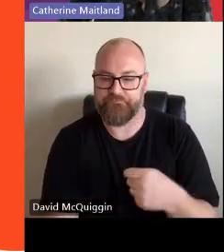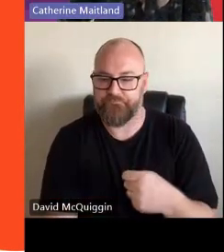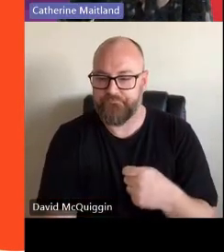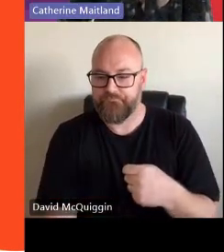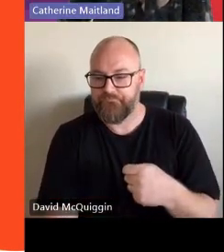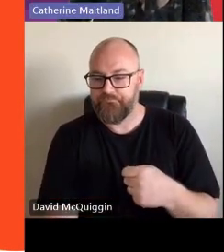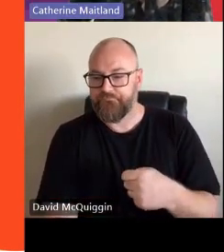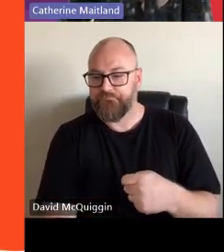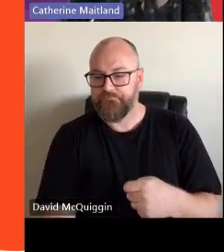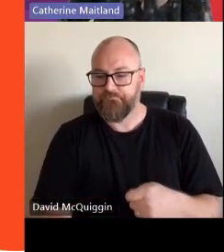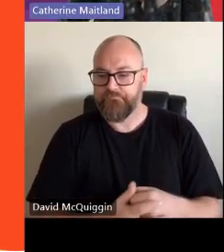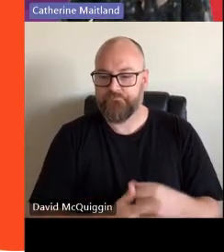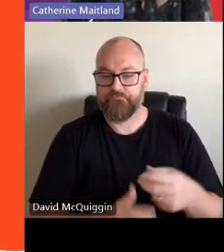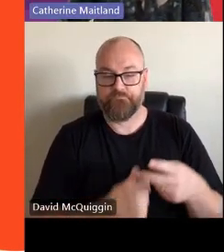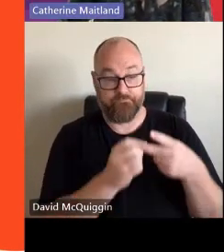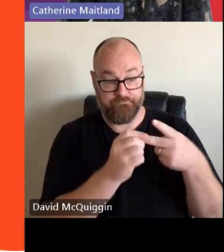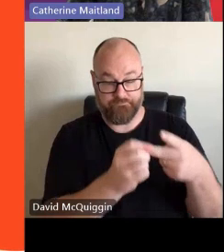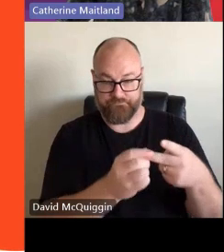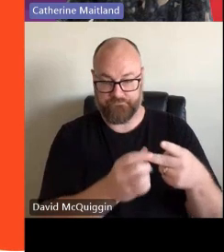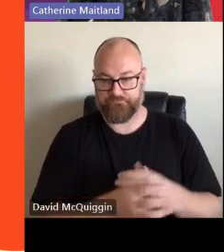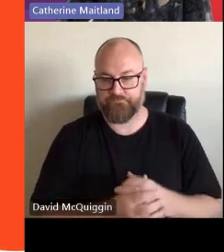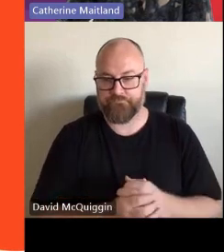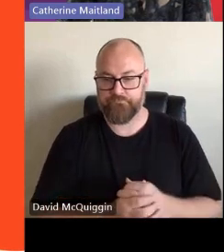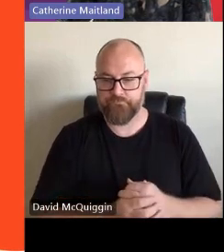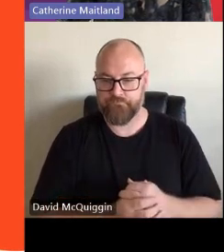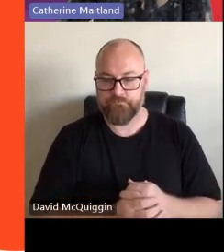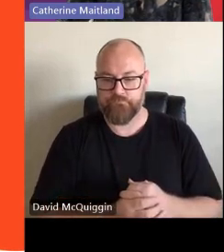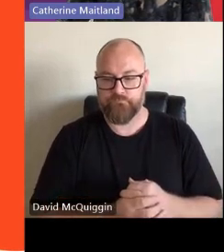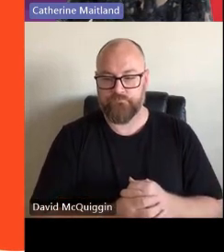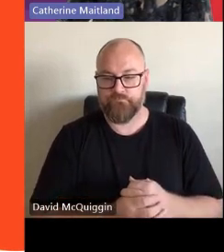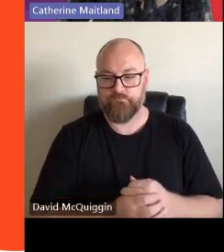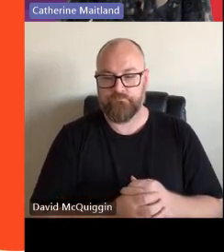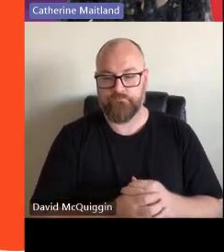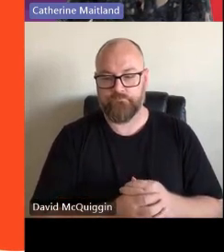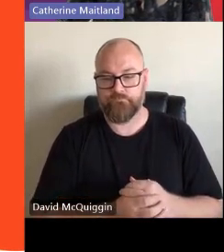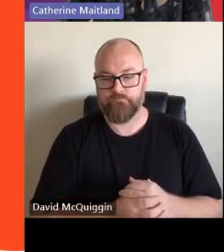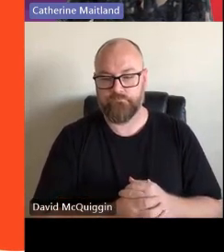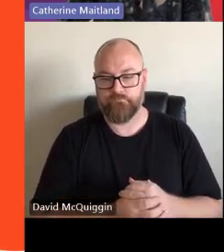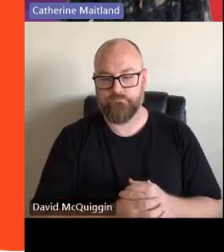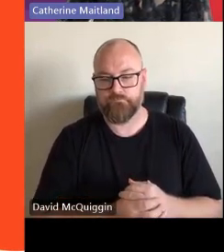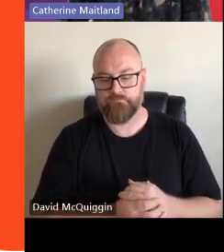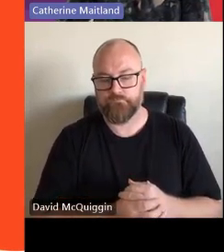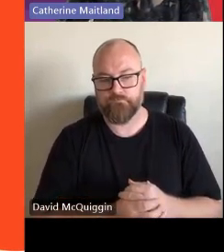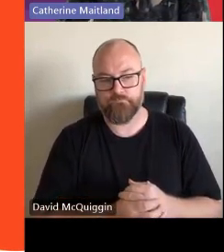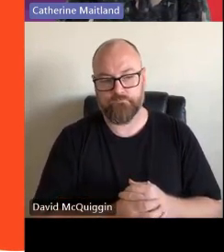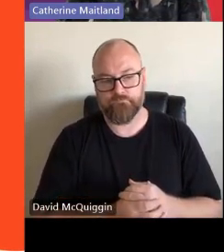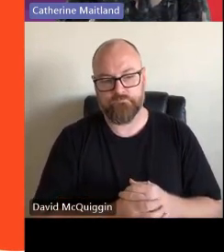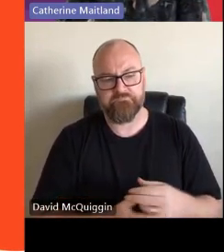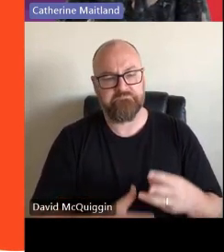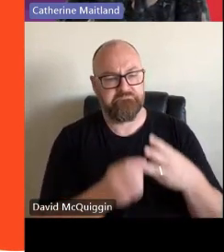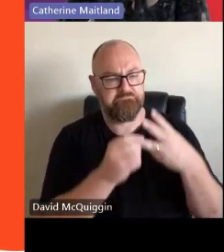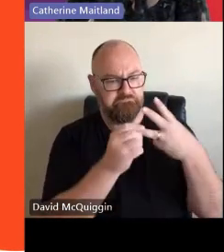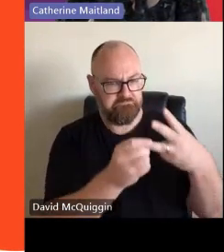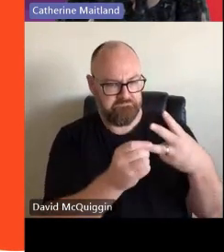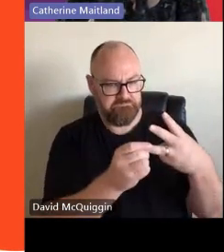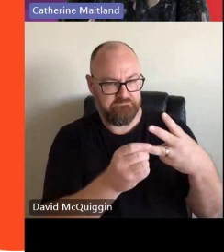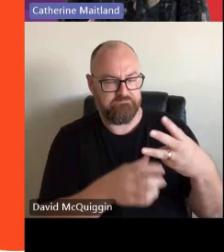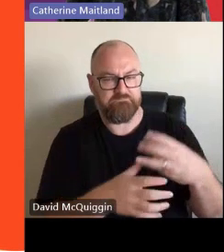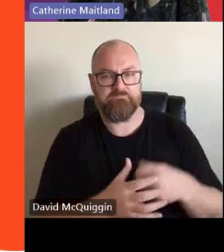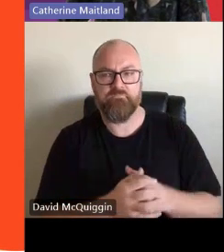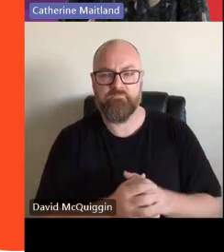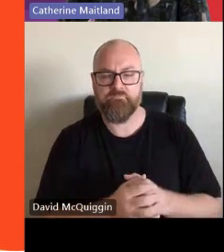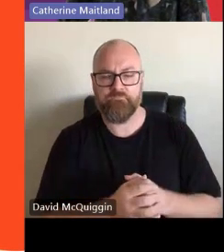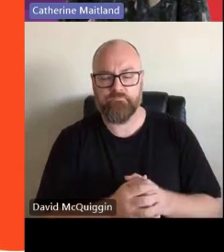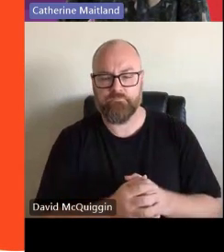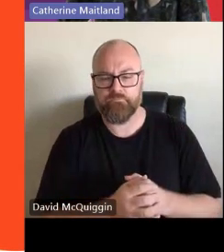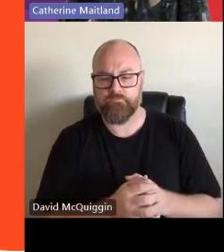are worried about co-workers' attitudes towards them if they get workplace adjustments. And 36% are worried that their